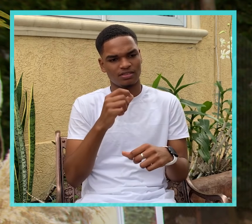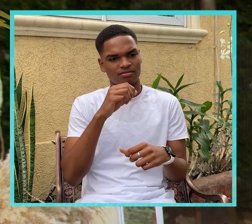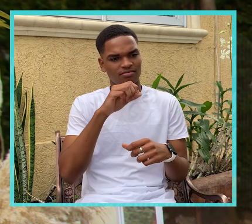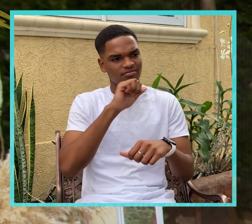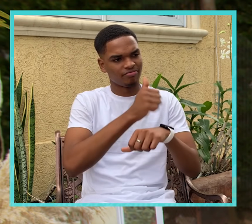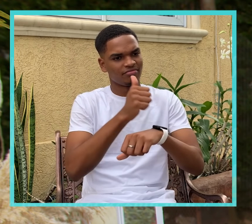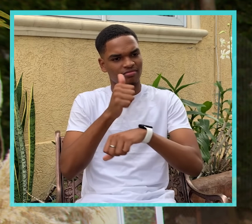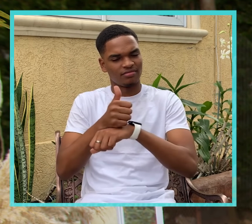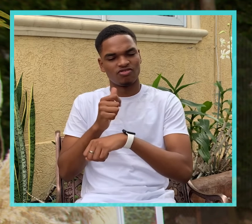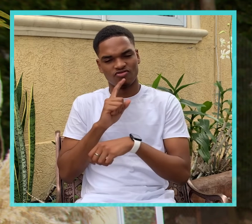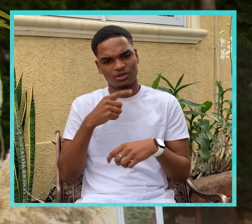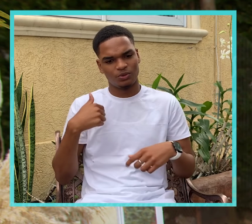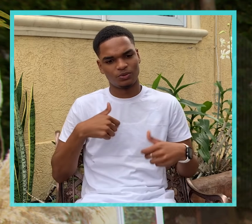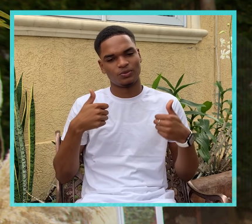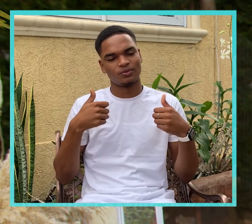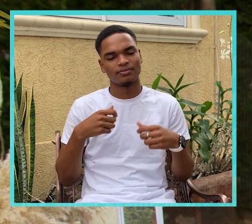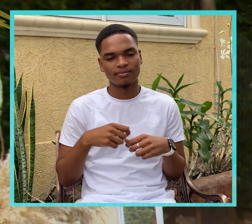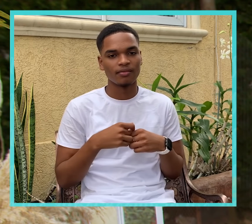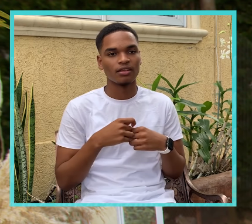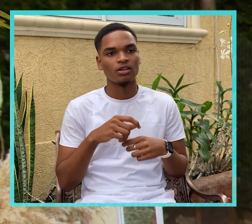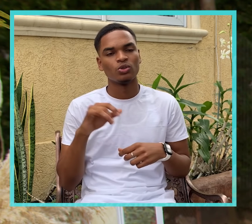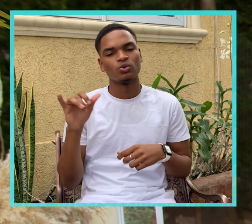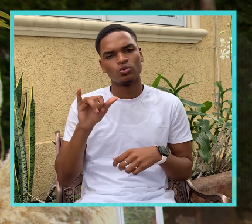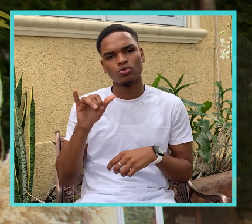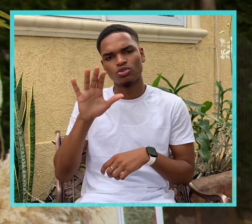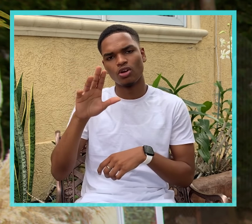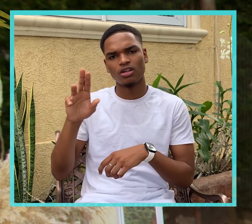Let's talk a little bit about your national honor.